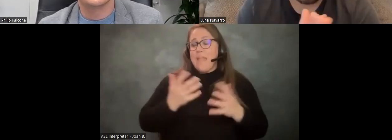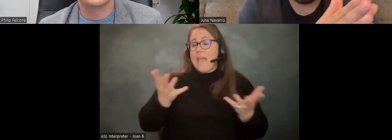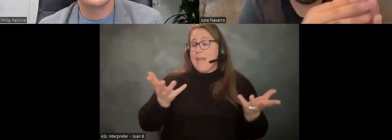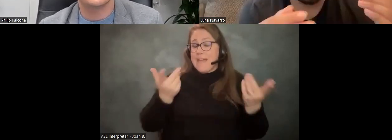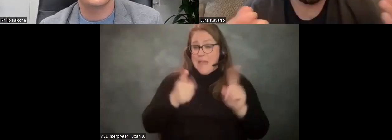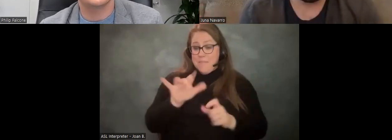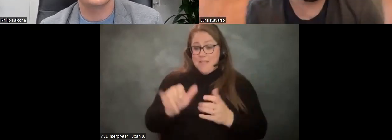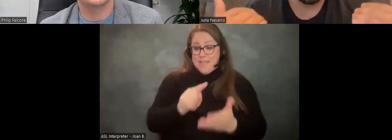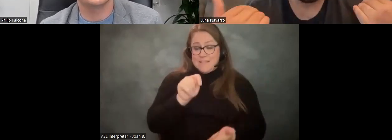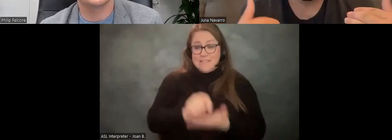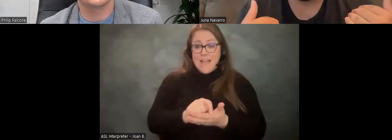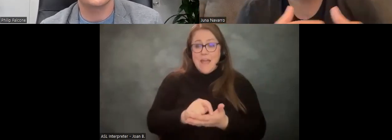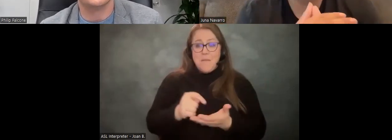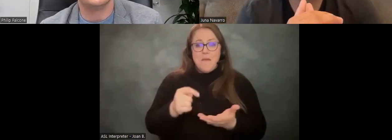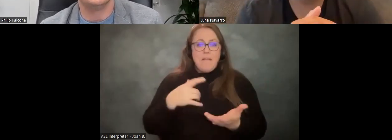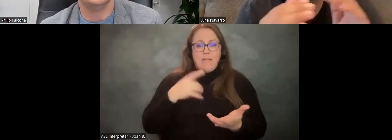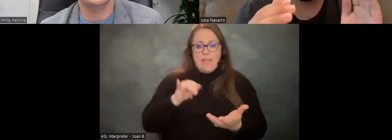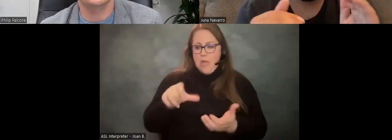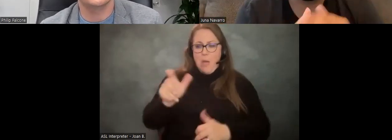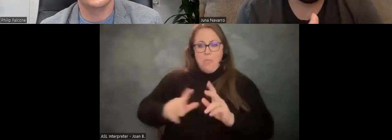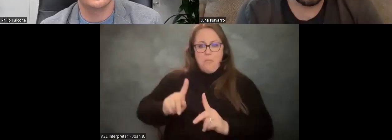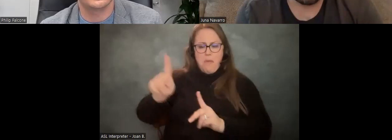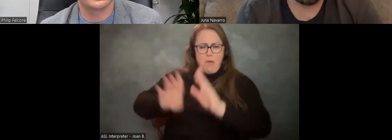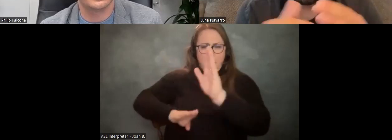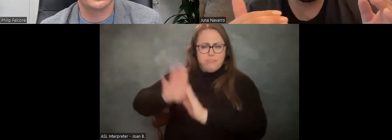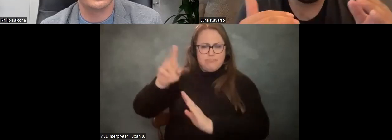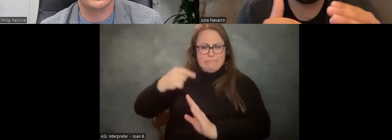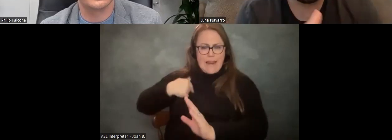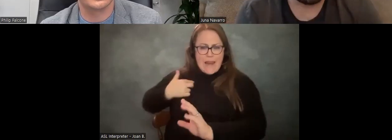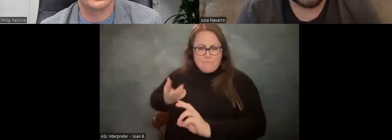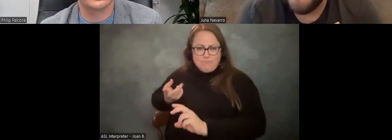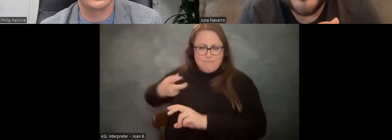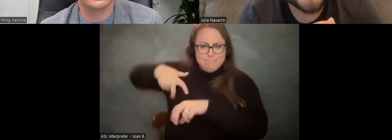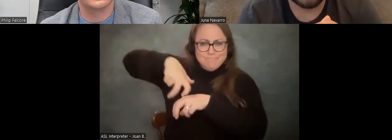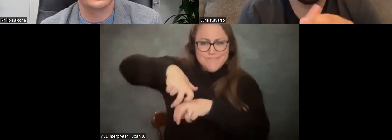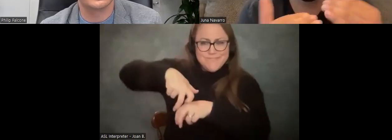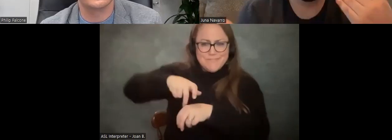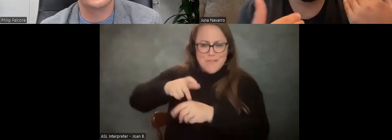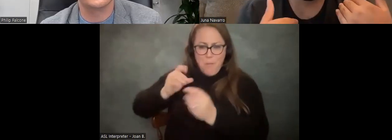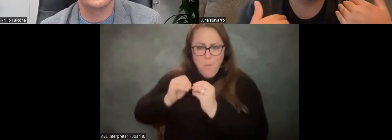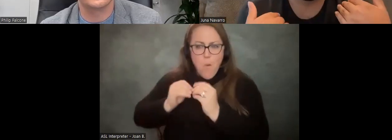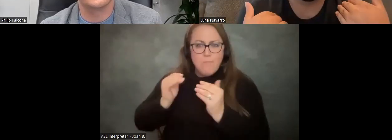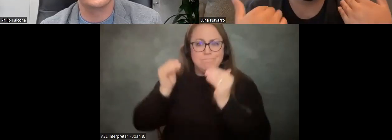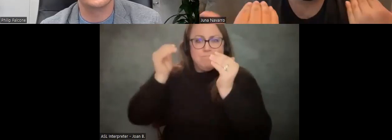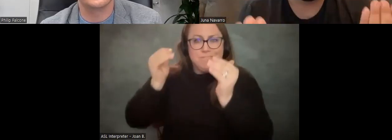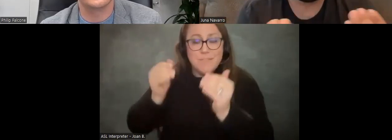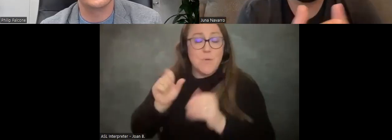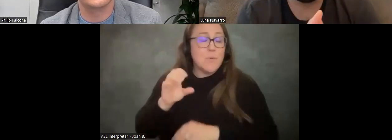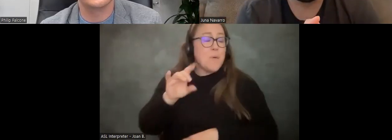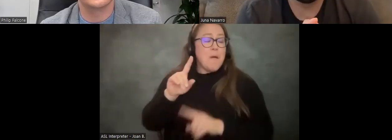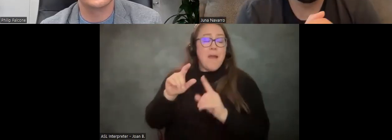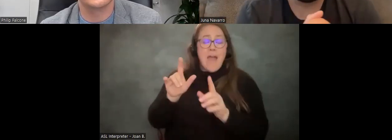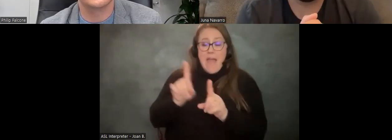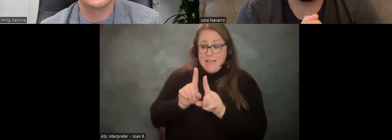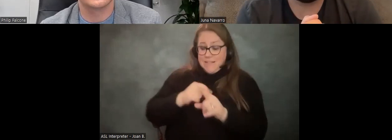that time, I was sitting on shoulders of giants. So as an emerging artist or even as a professional artist, and you want to start working with